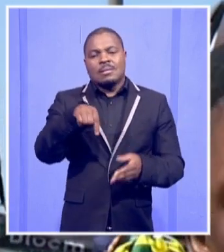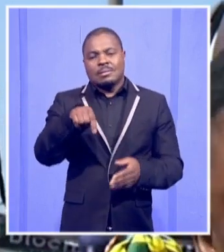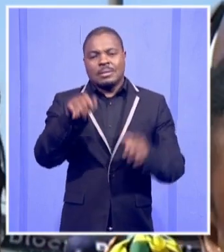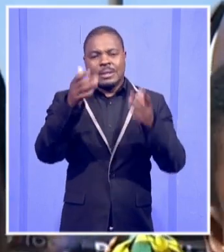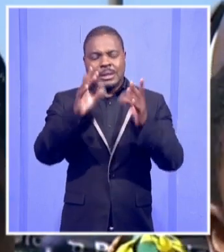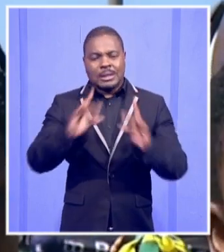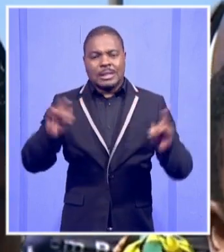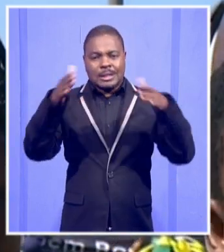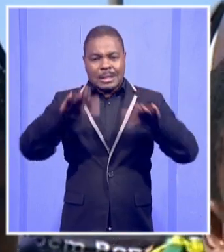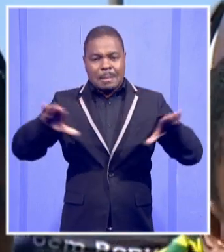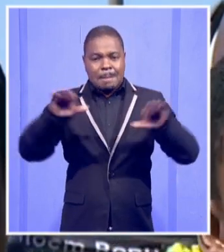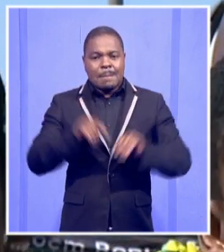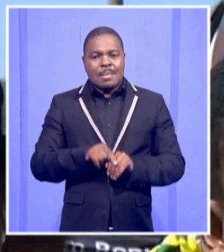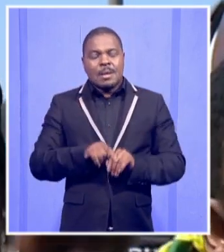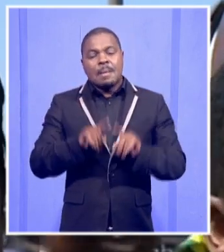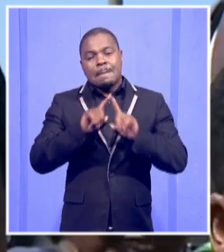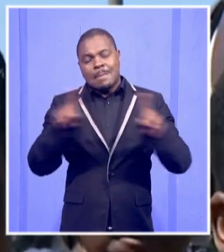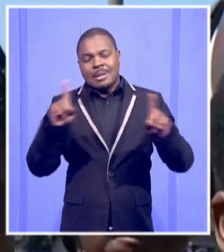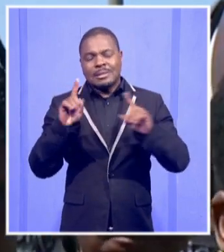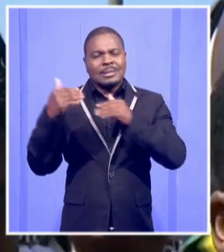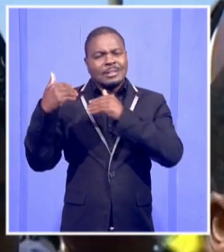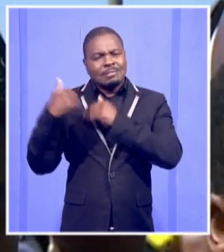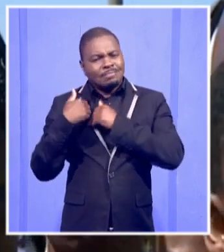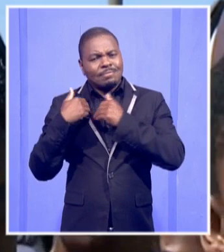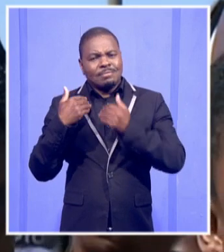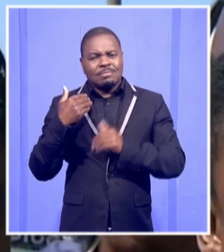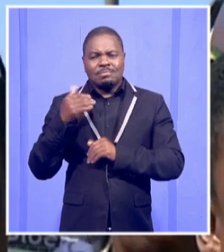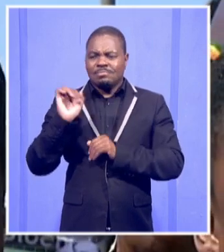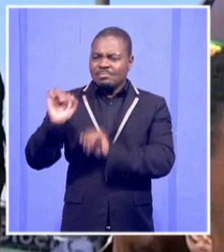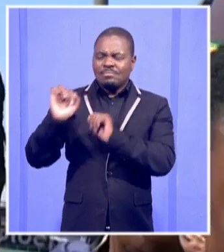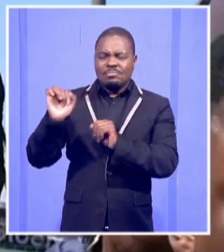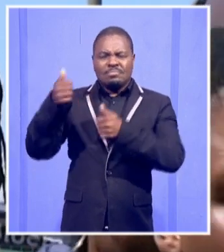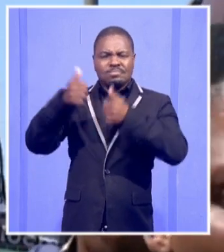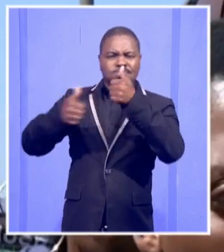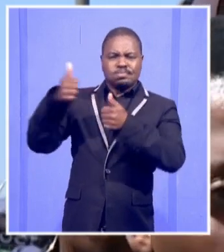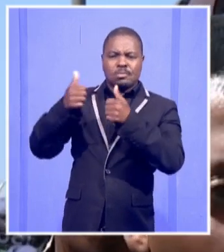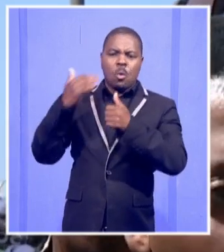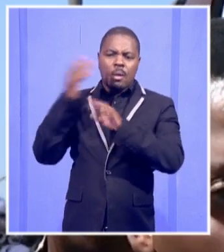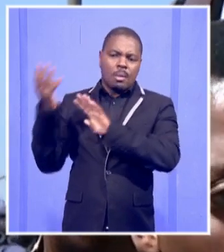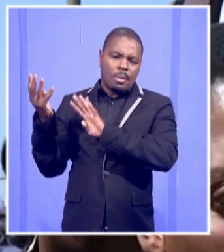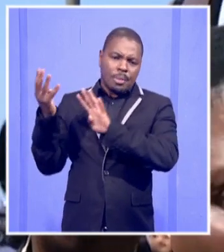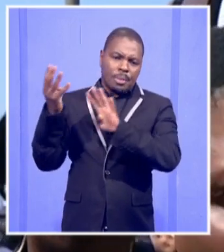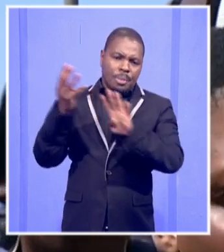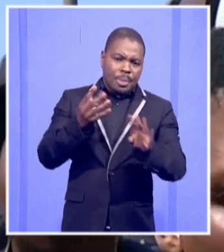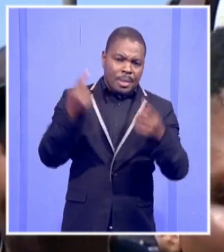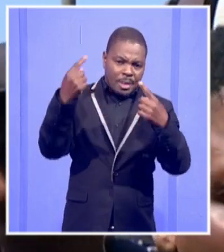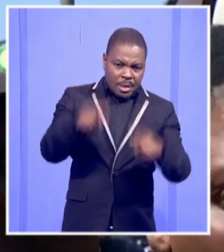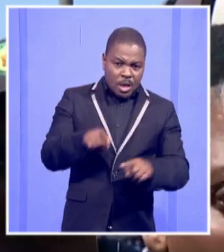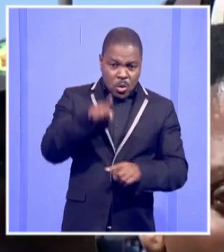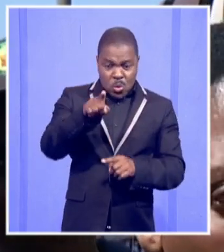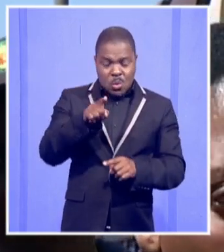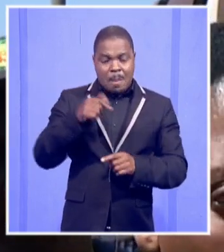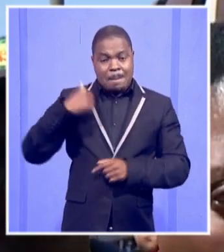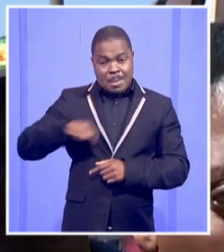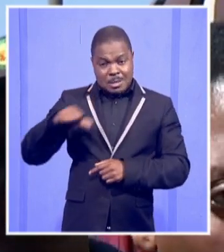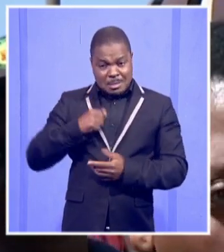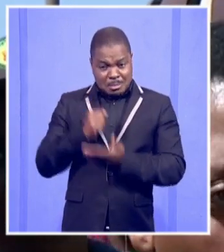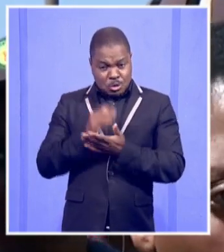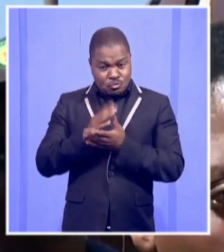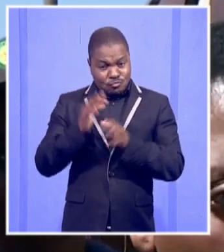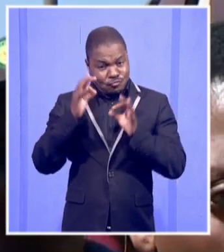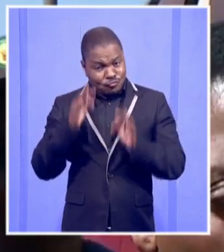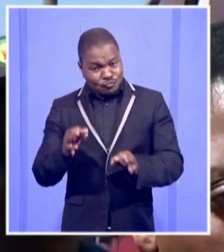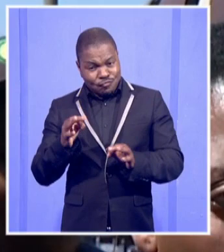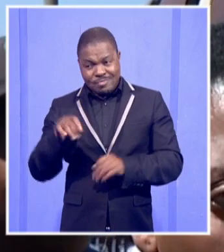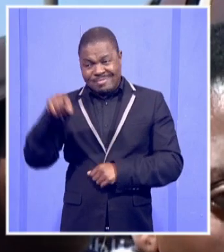of safety, especially for them, as they get into the stadium, have you made sure as the municipality that there's not going